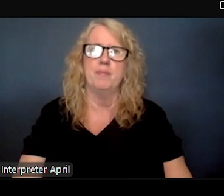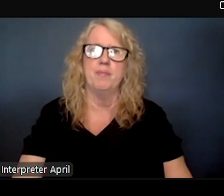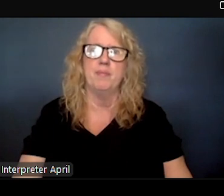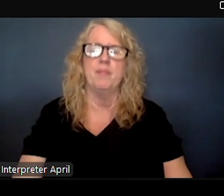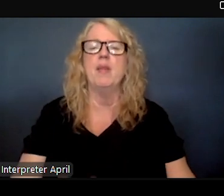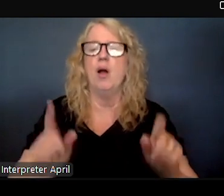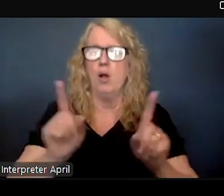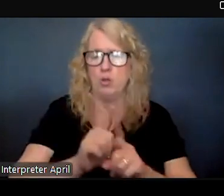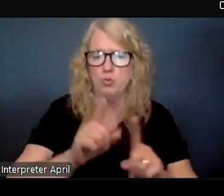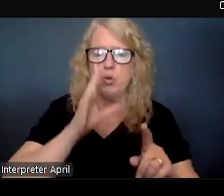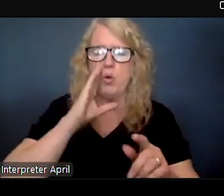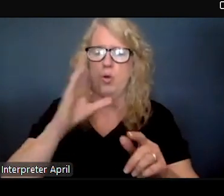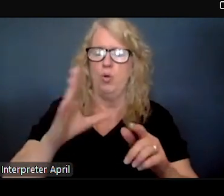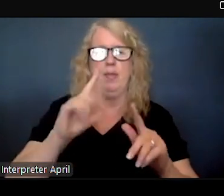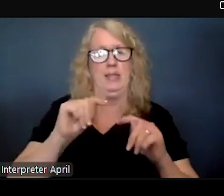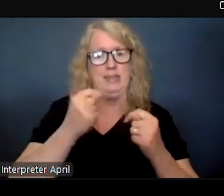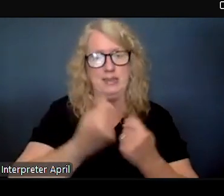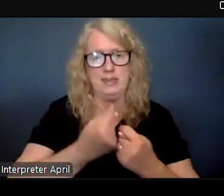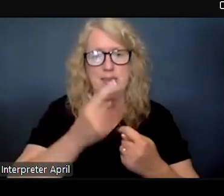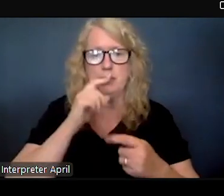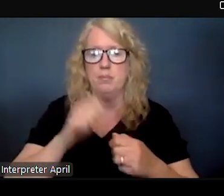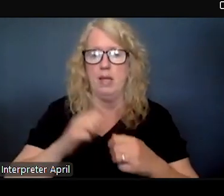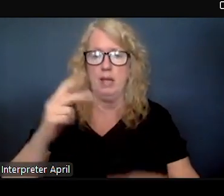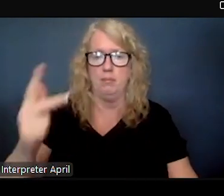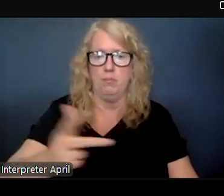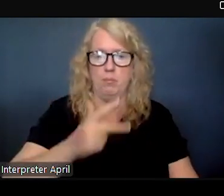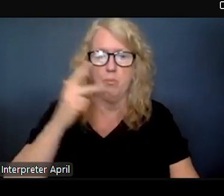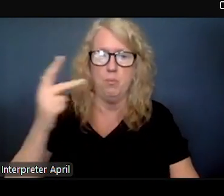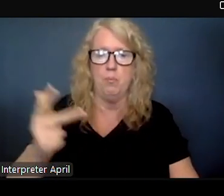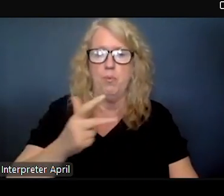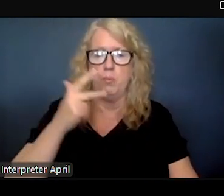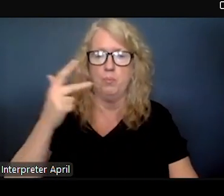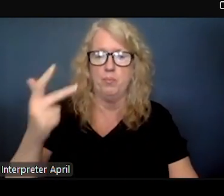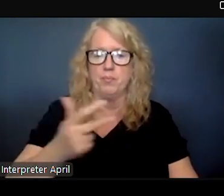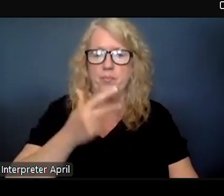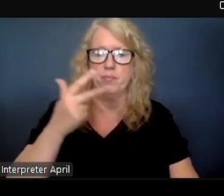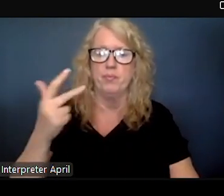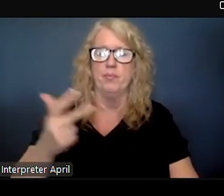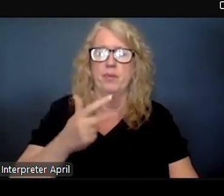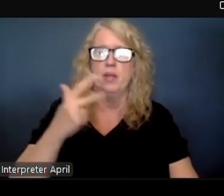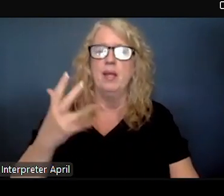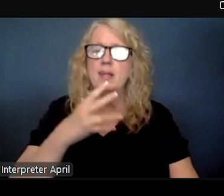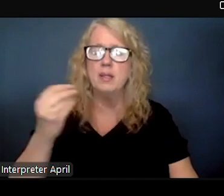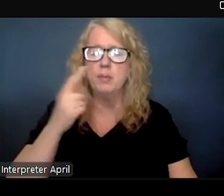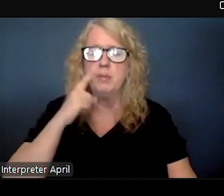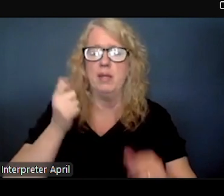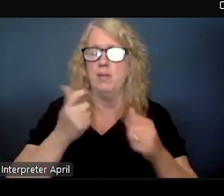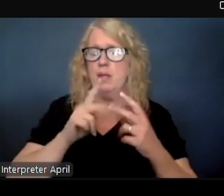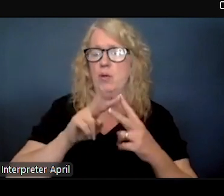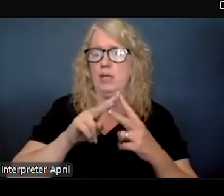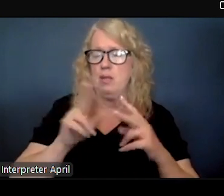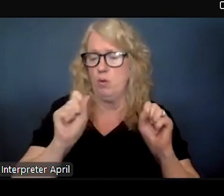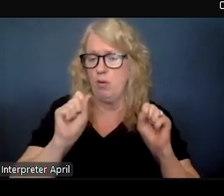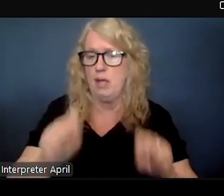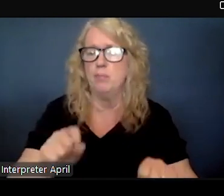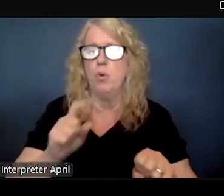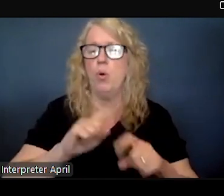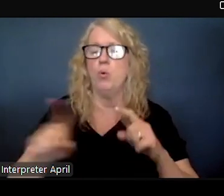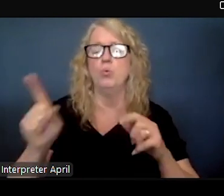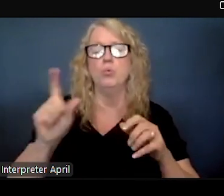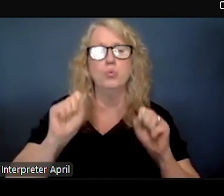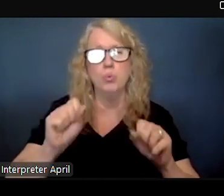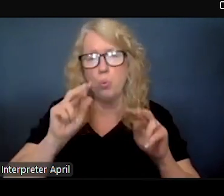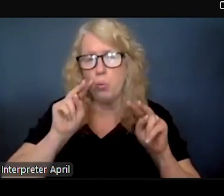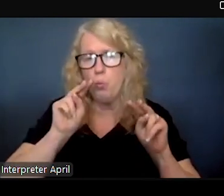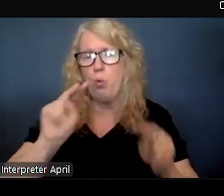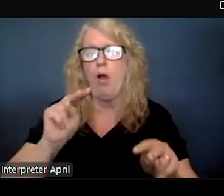shadow a team, an actual mobile team, so they go out with them. So as a third, that way they're able to